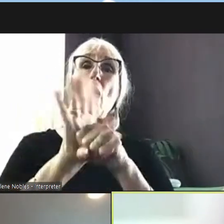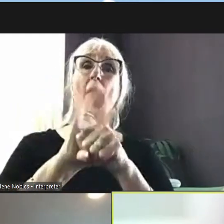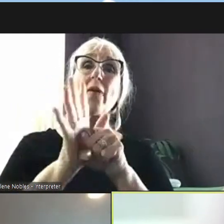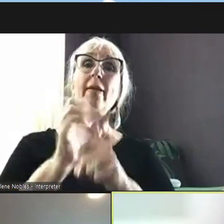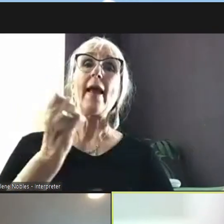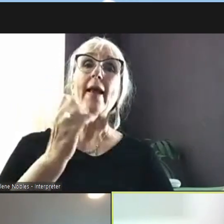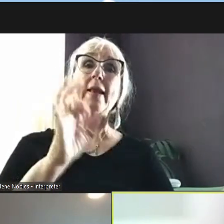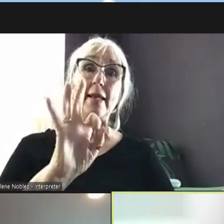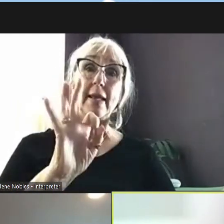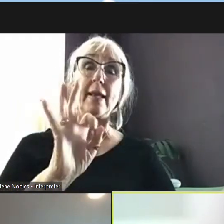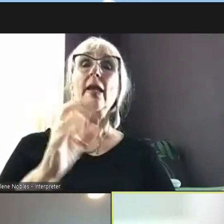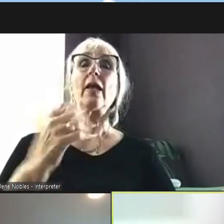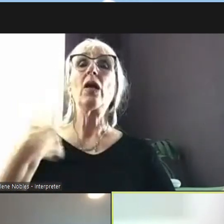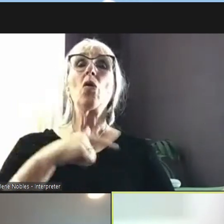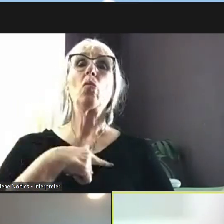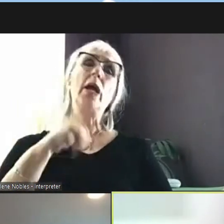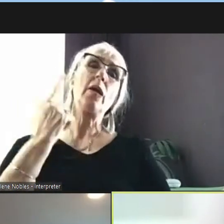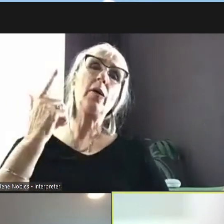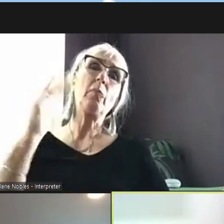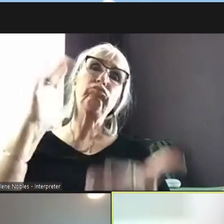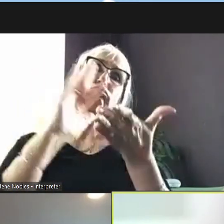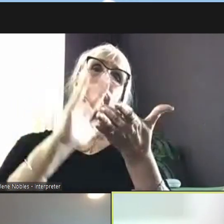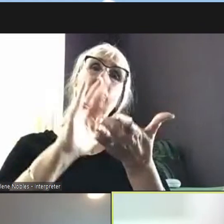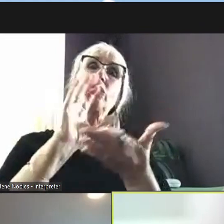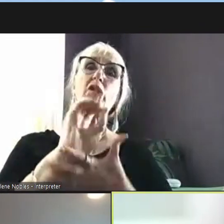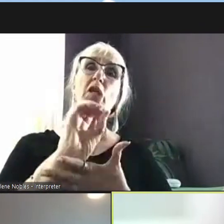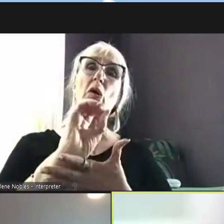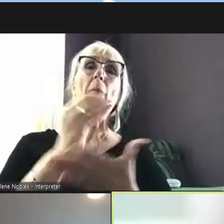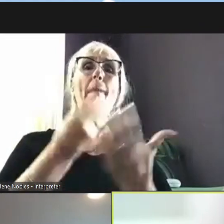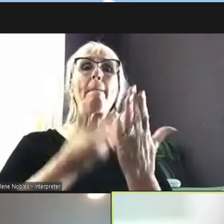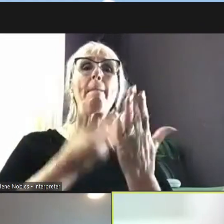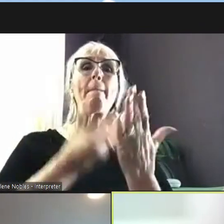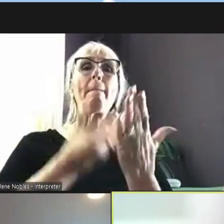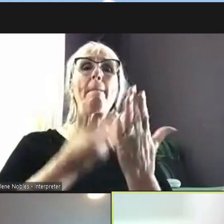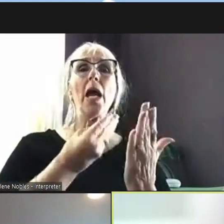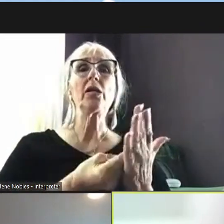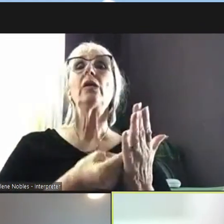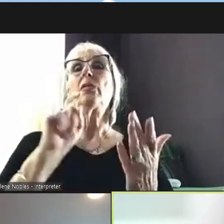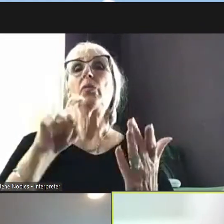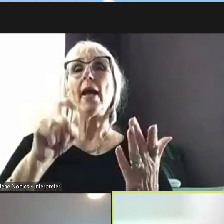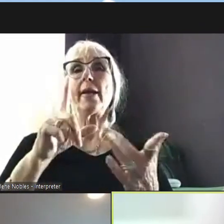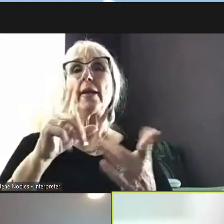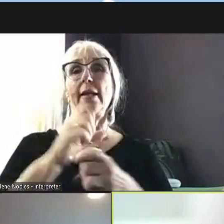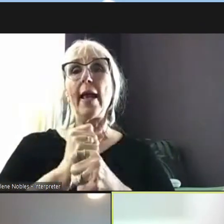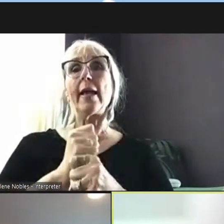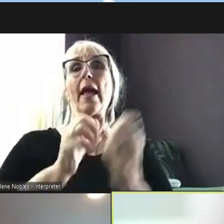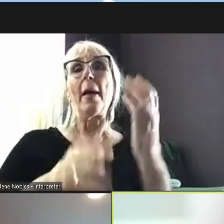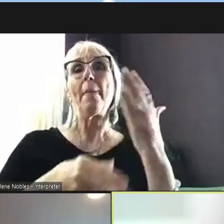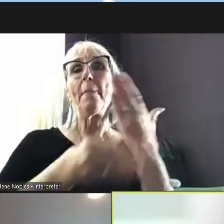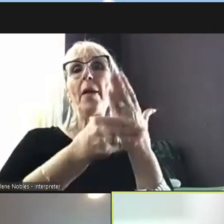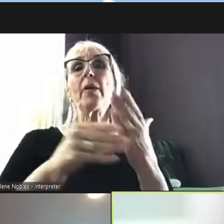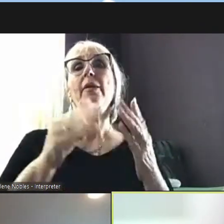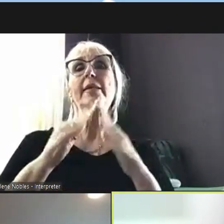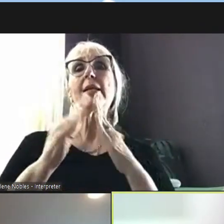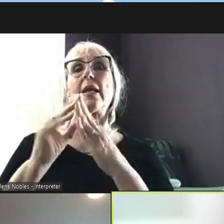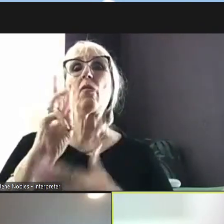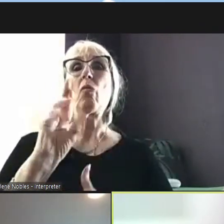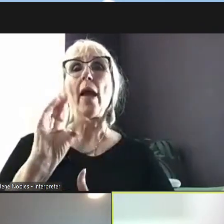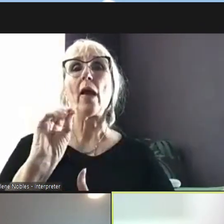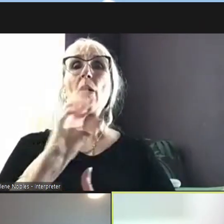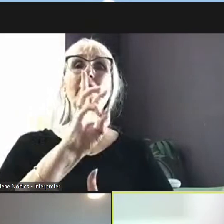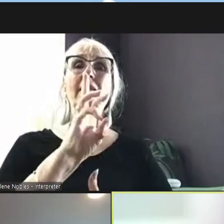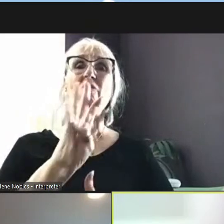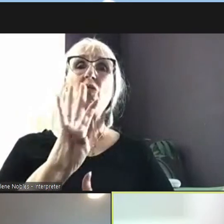were down to basically zero in our operating budget. So we had to take a budget amendment to the city of Waco for